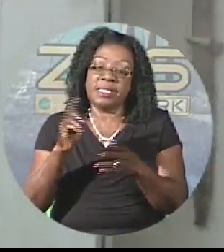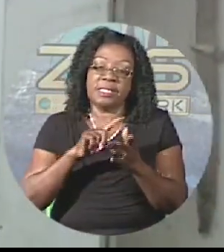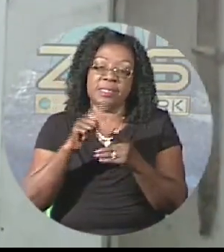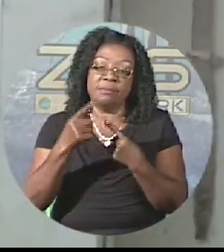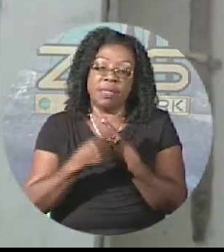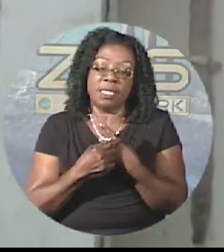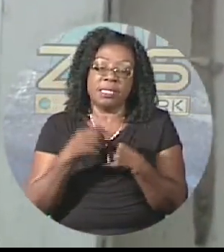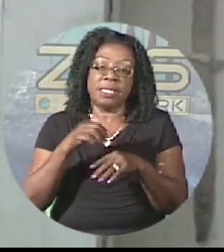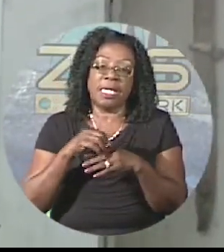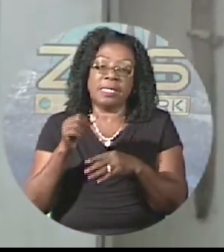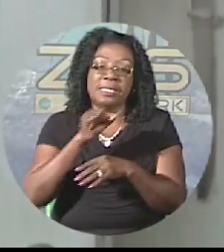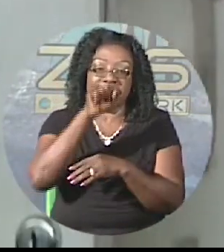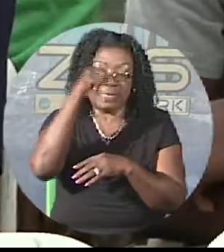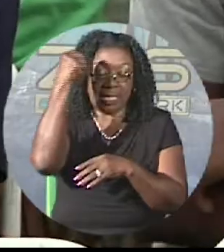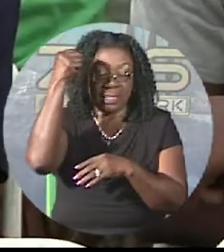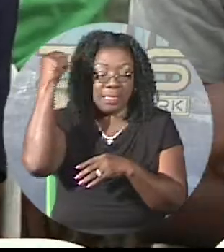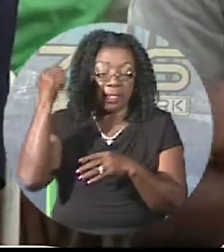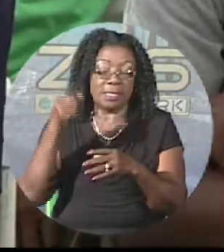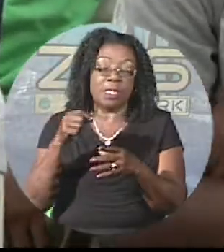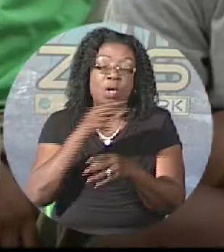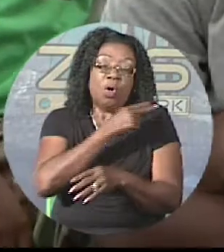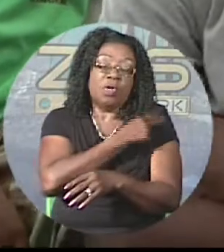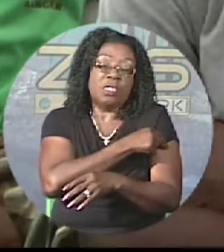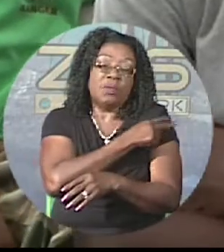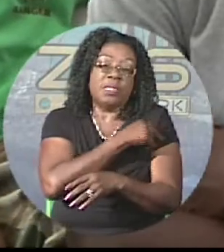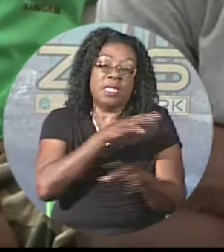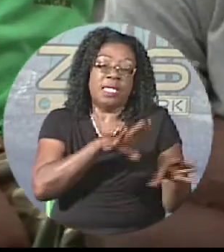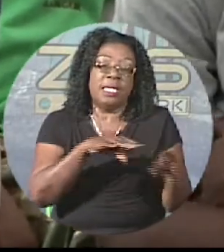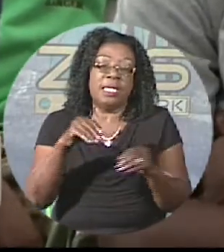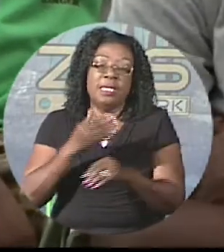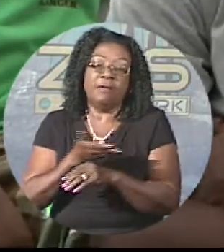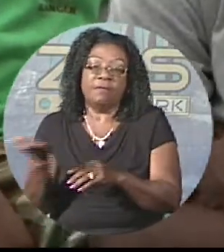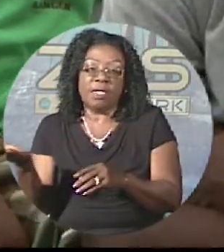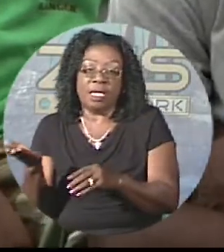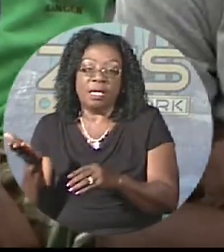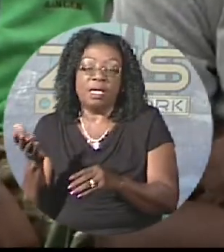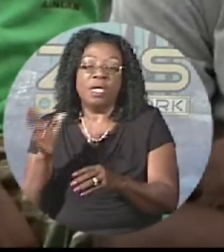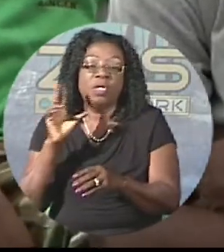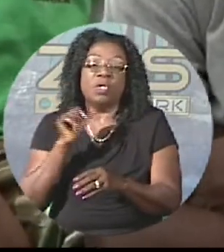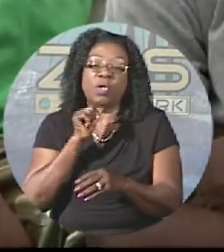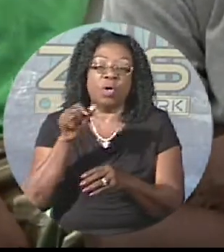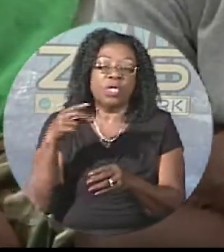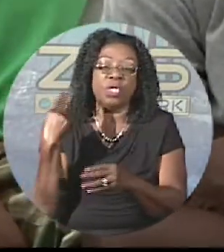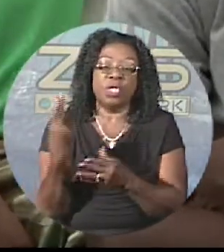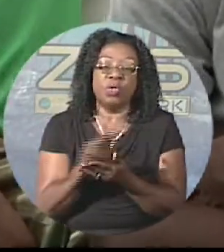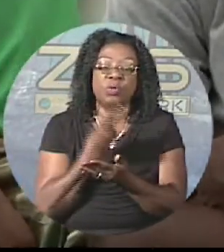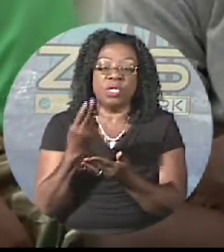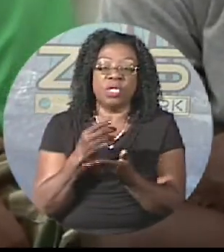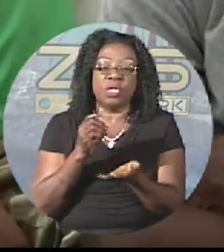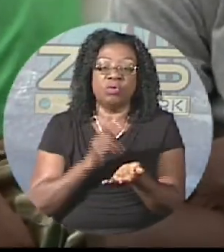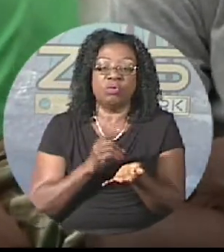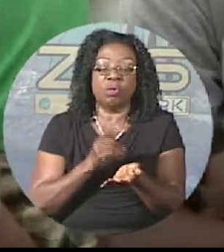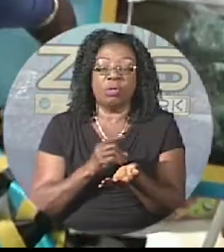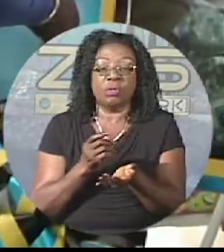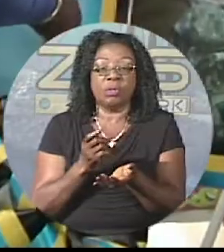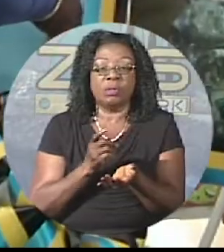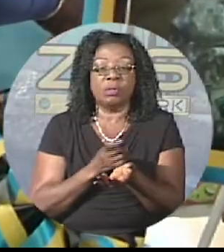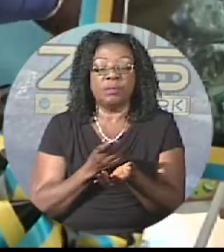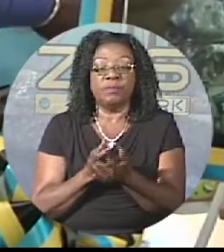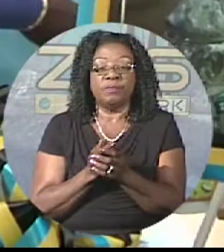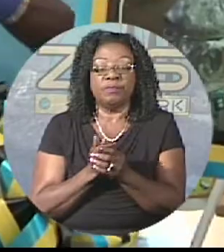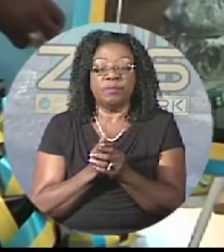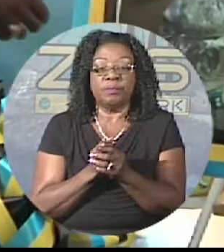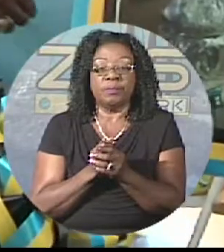the facility sober. He admits he wasted most of his life doing foolishness, and he's hoping his story serves as a deterrent